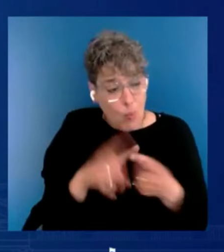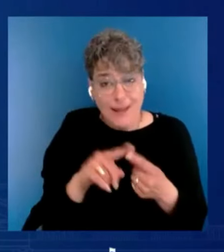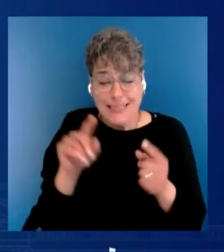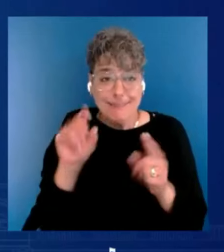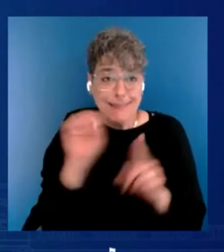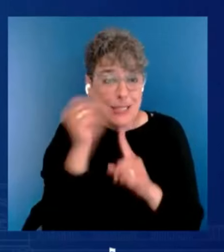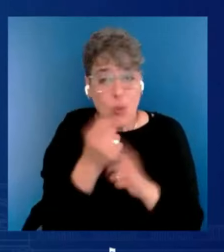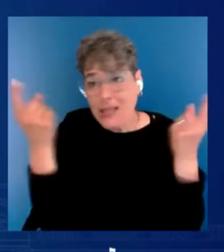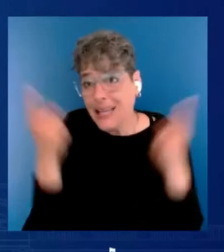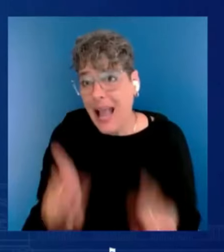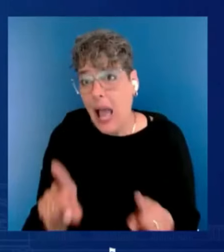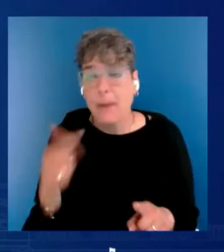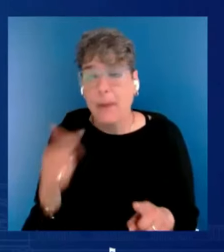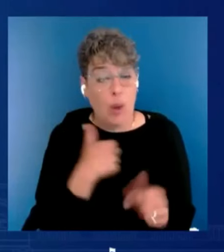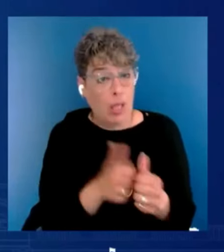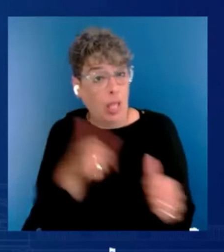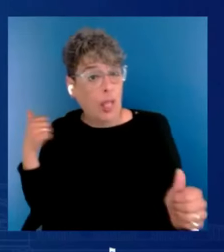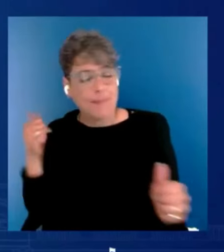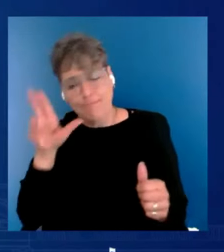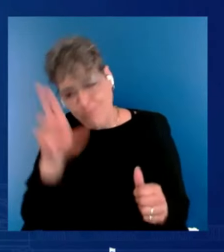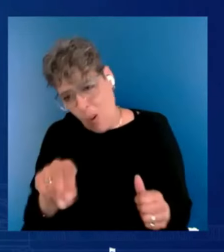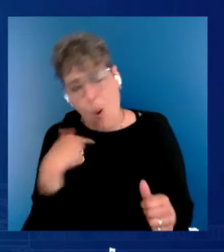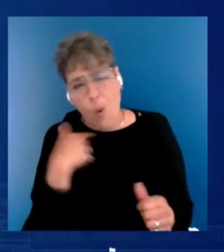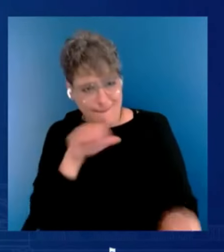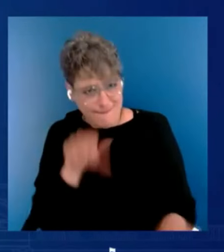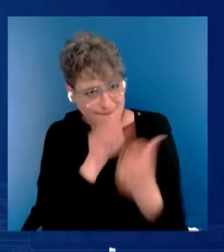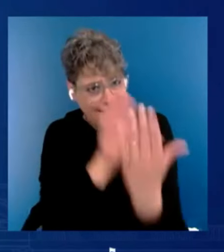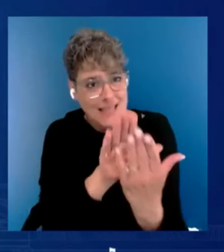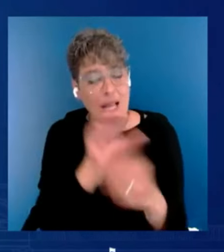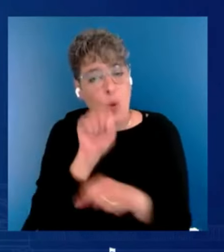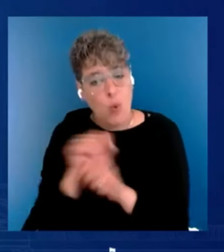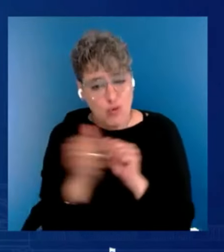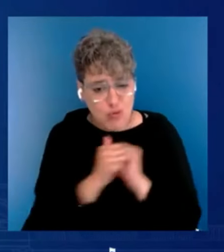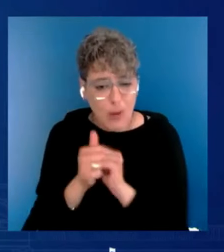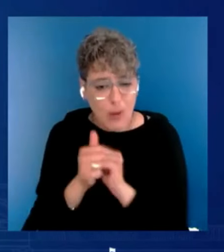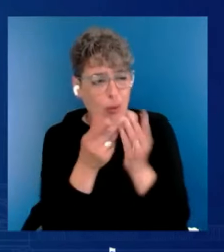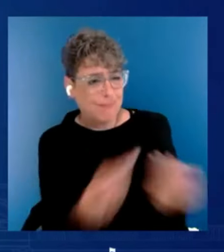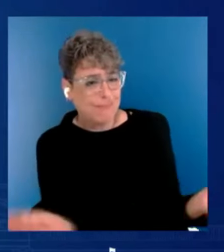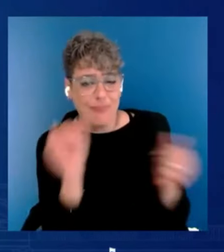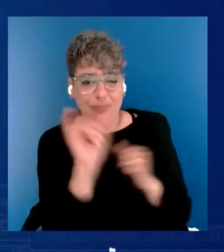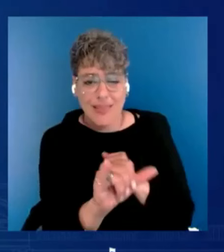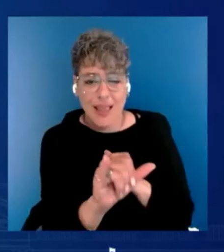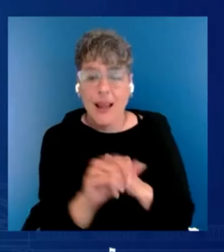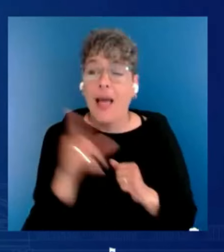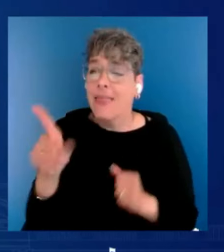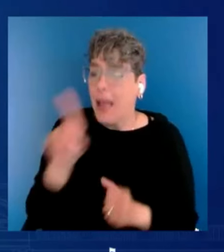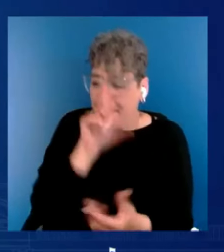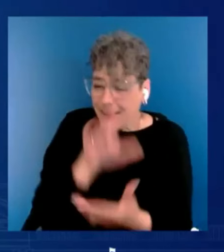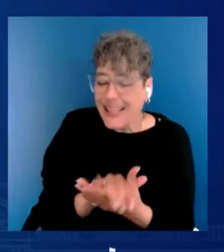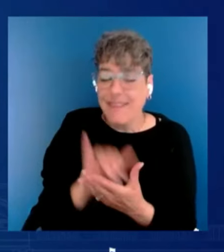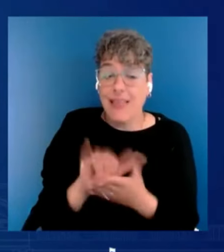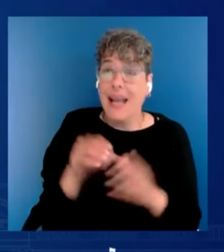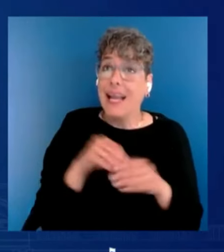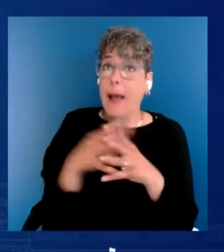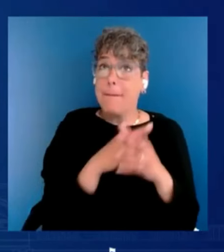an optimistic America, we are not blind to what is broken about our world, but we appreciate what is beautiful about our world and use